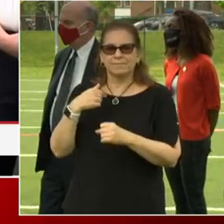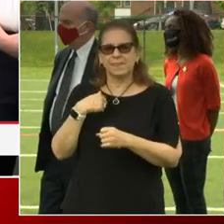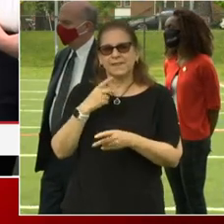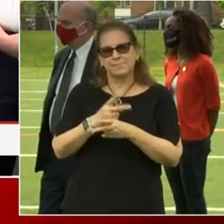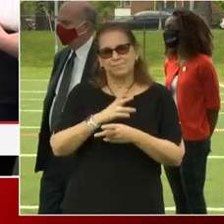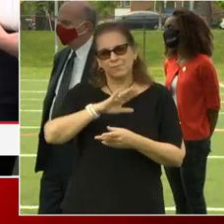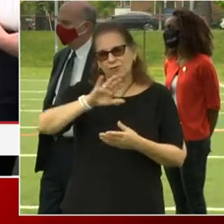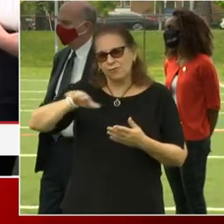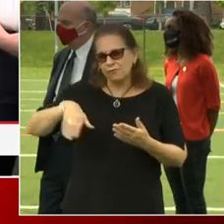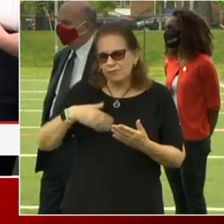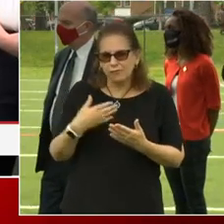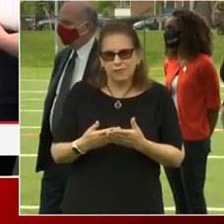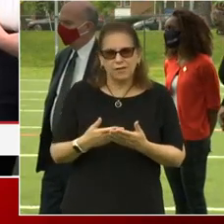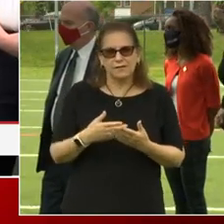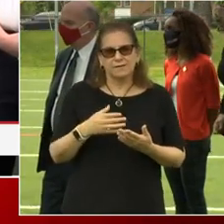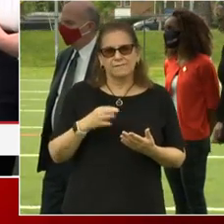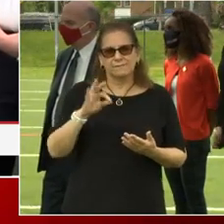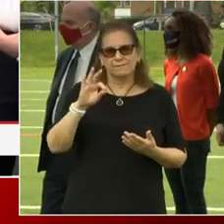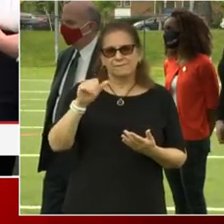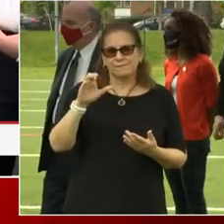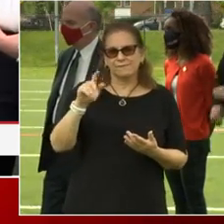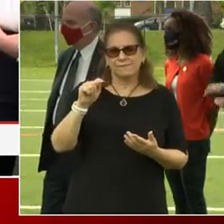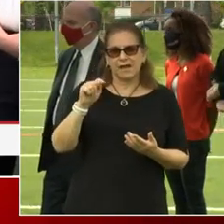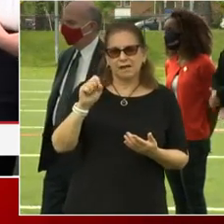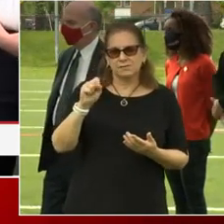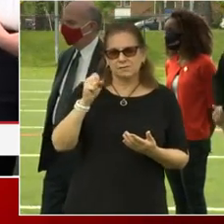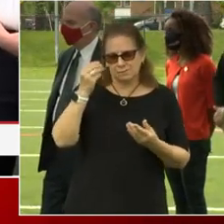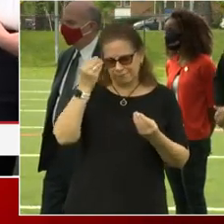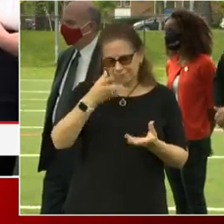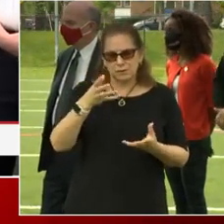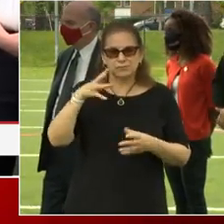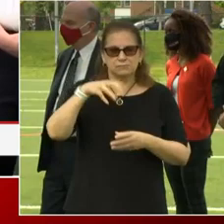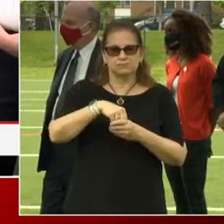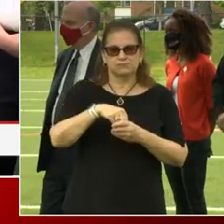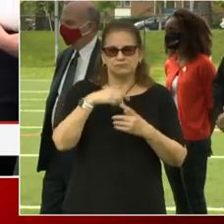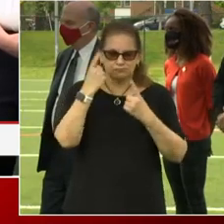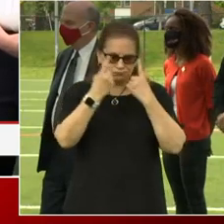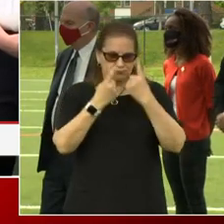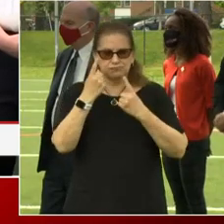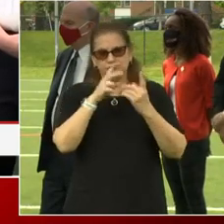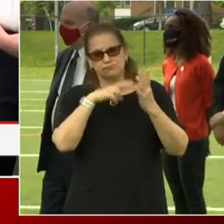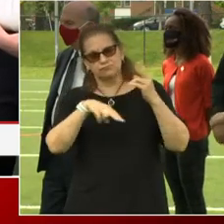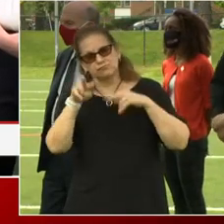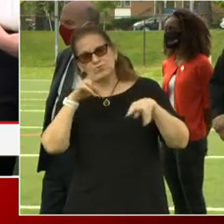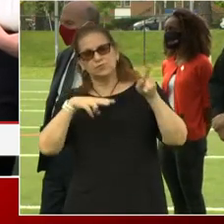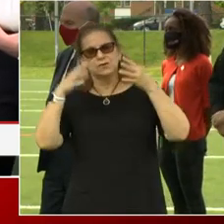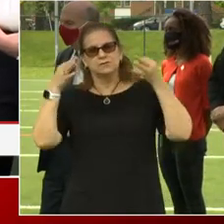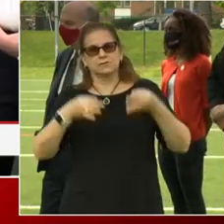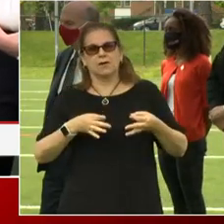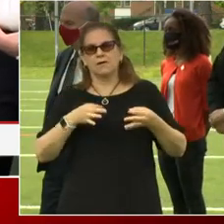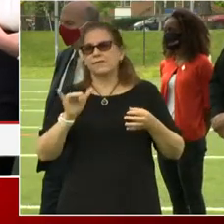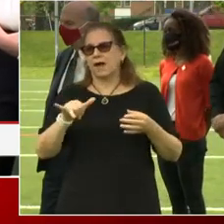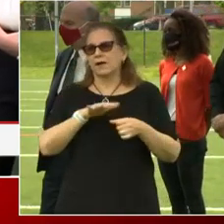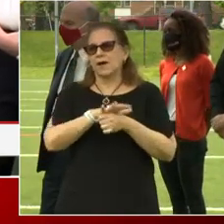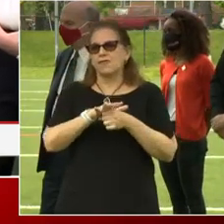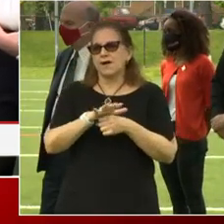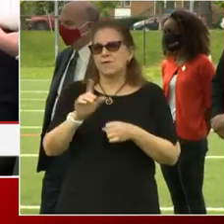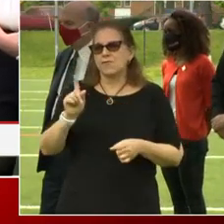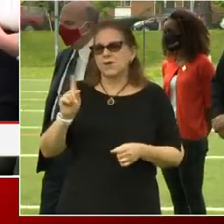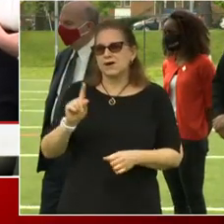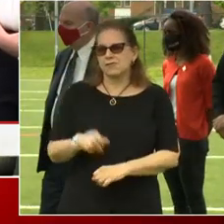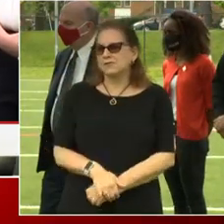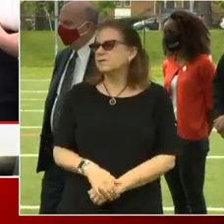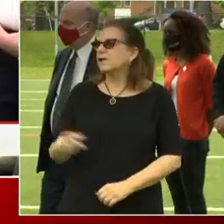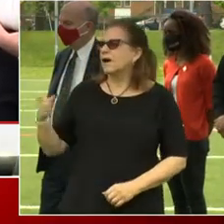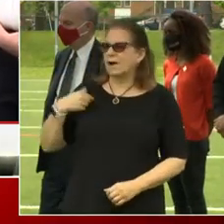into consideration. We look at the numbers that support it, where the issues are, and that's how we make the decision. Chief, is there anything new you can